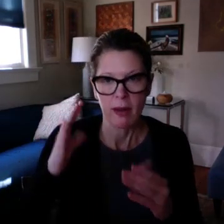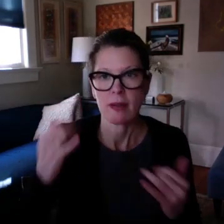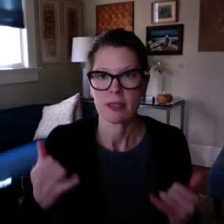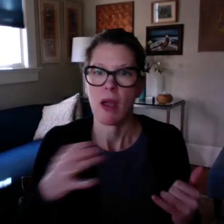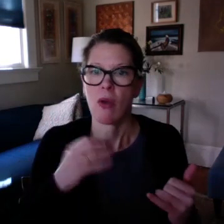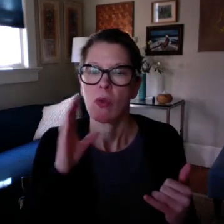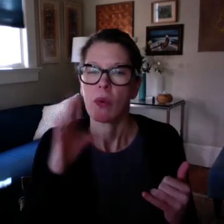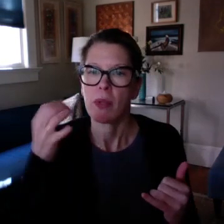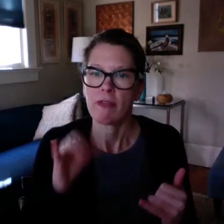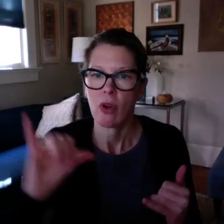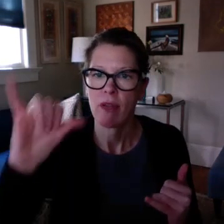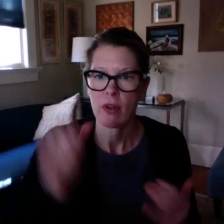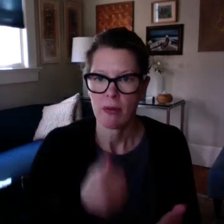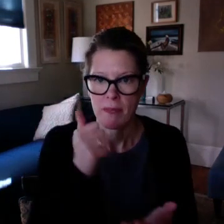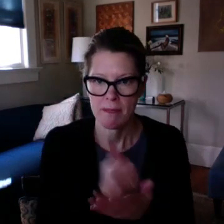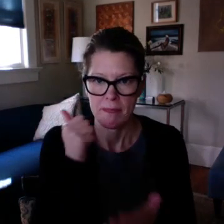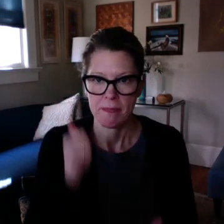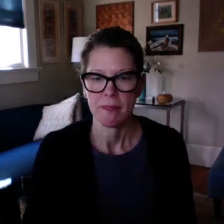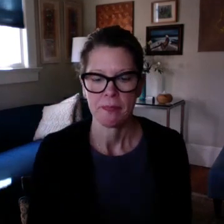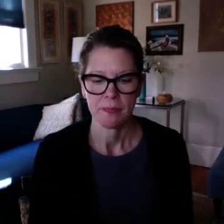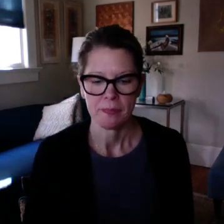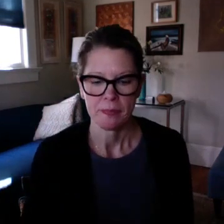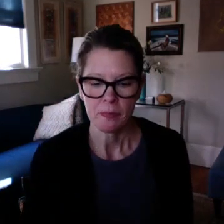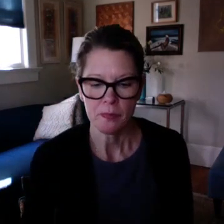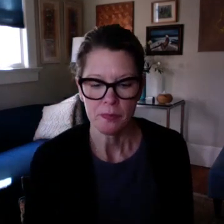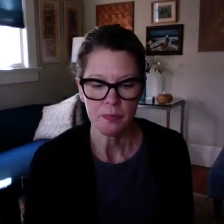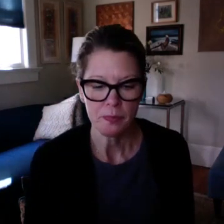will be forever. Amen.